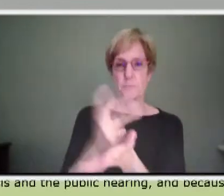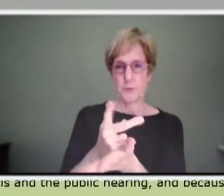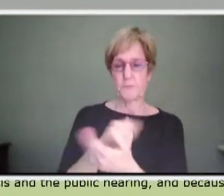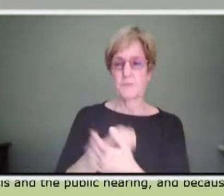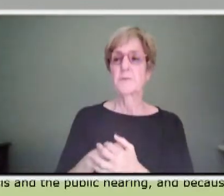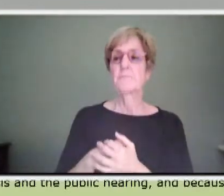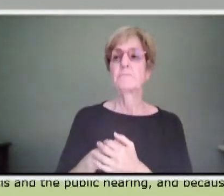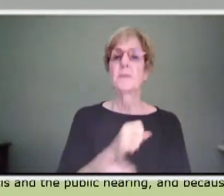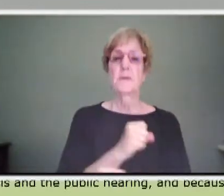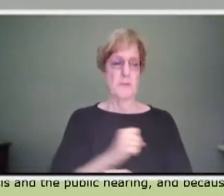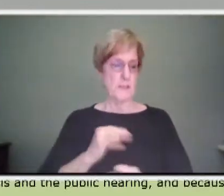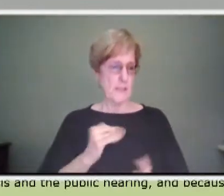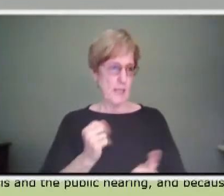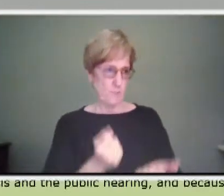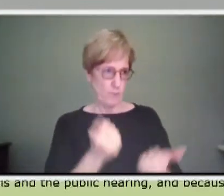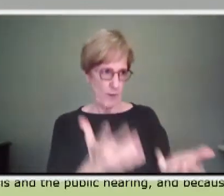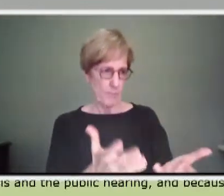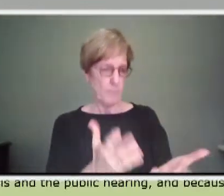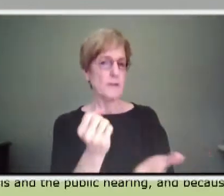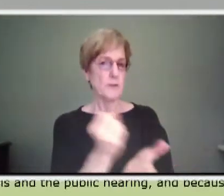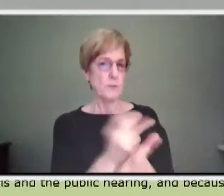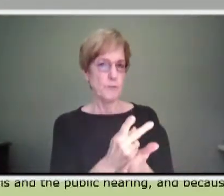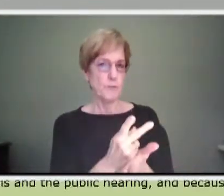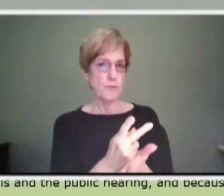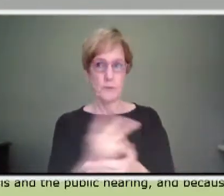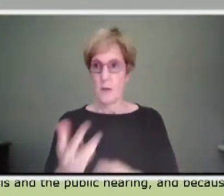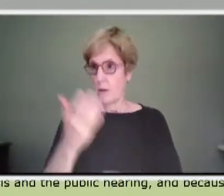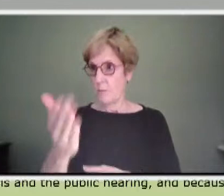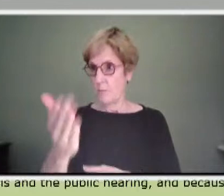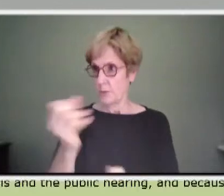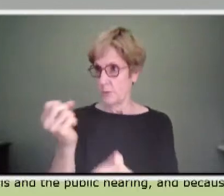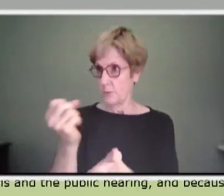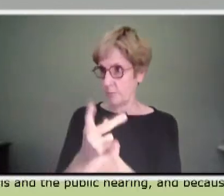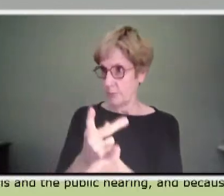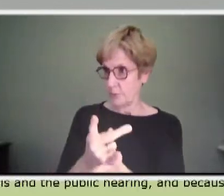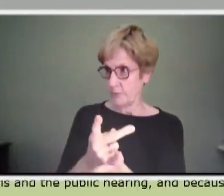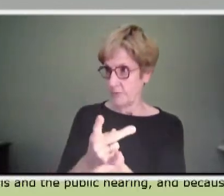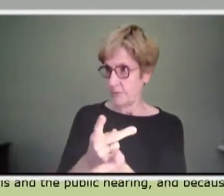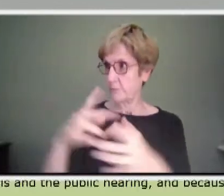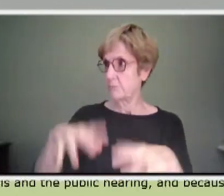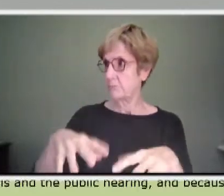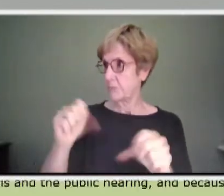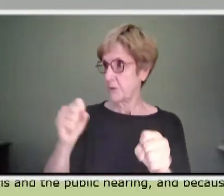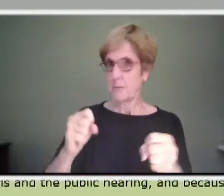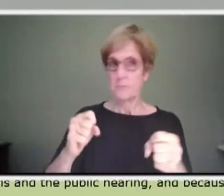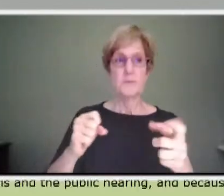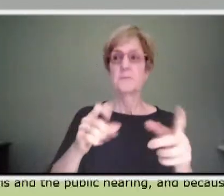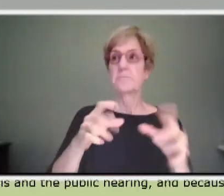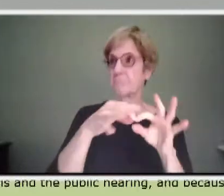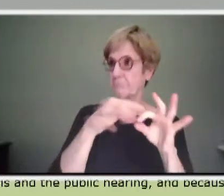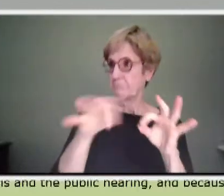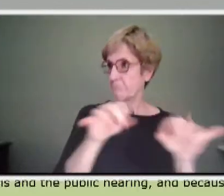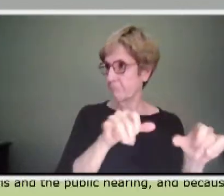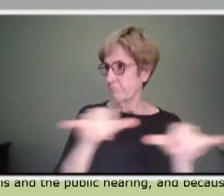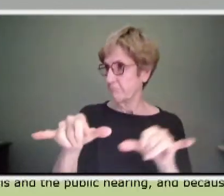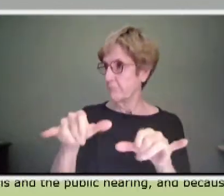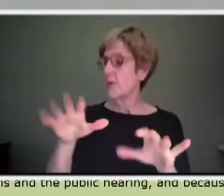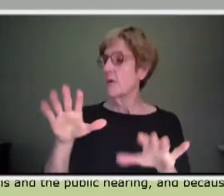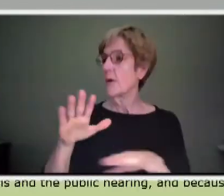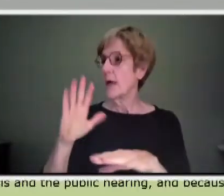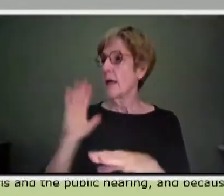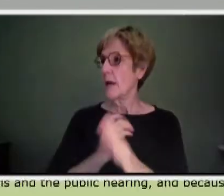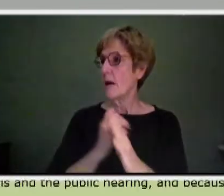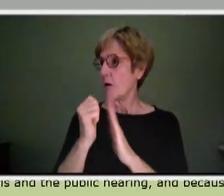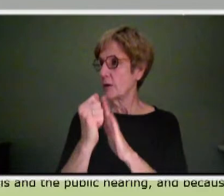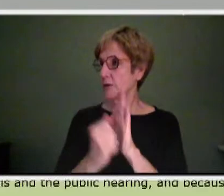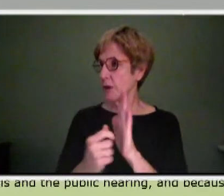recommends approval of this petition. Is there a motion to approve the petition and adopt the zoning committee statement of consistency as it appears in our agendas